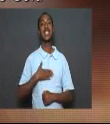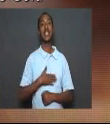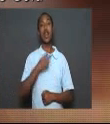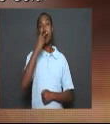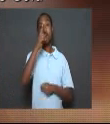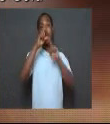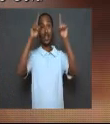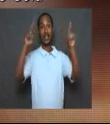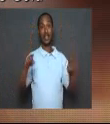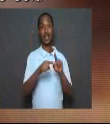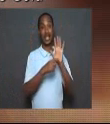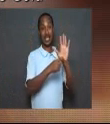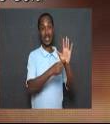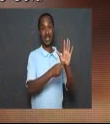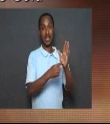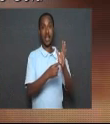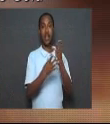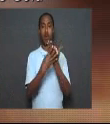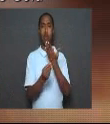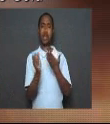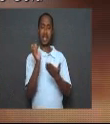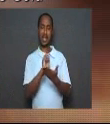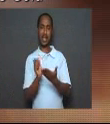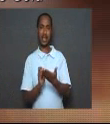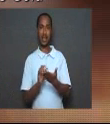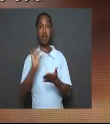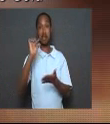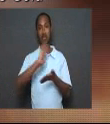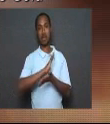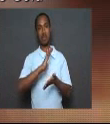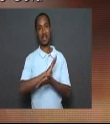this list and copy it onto a piece of paper.